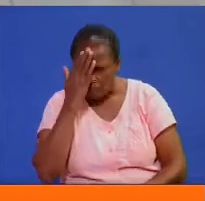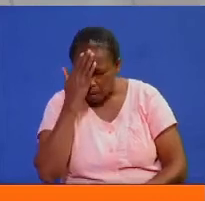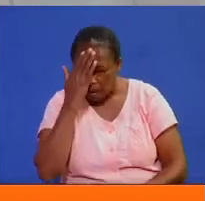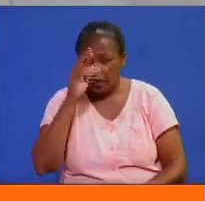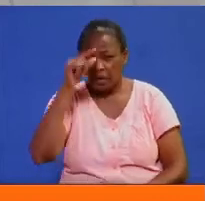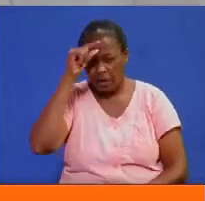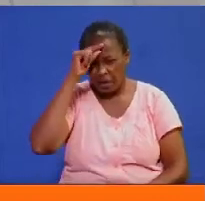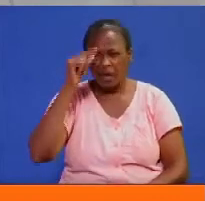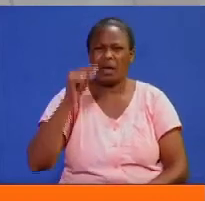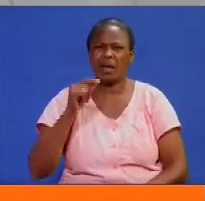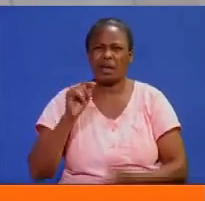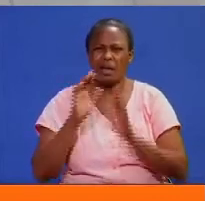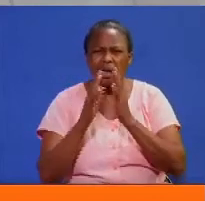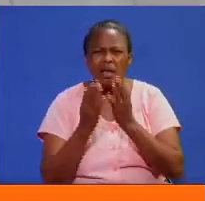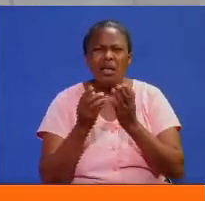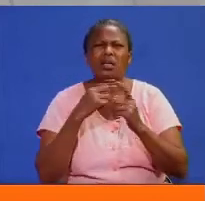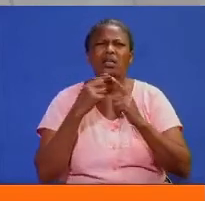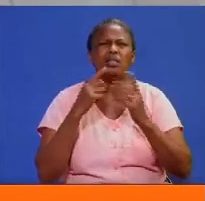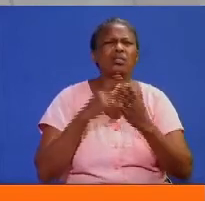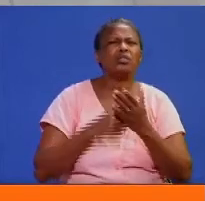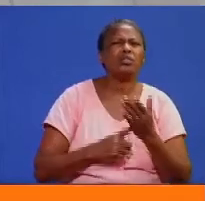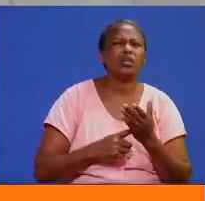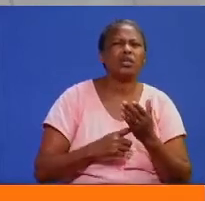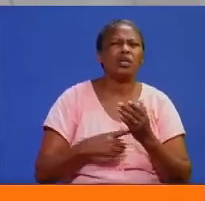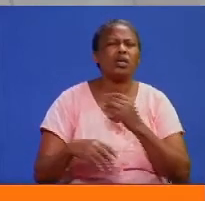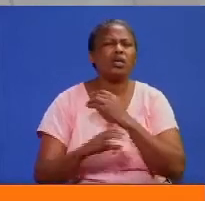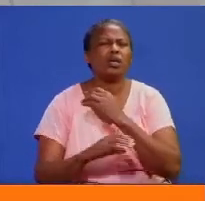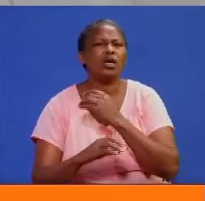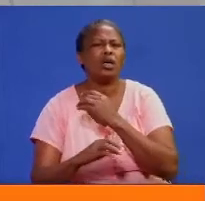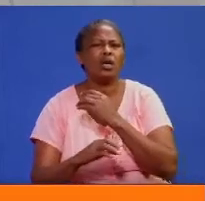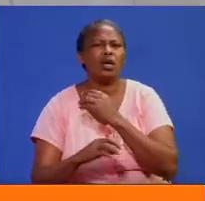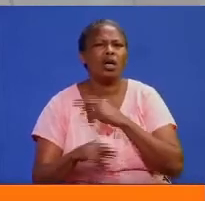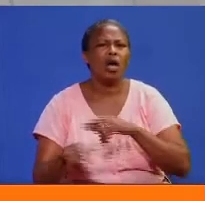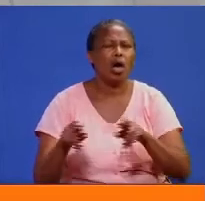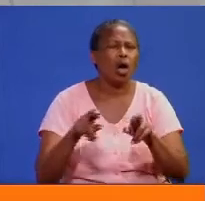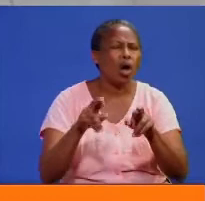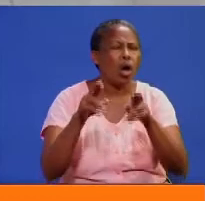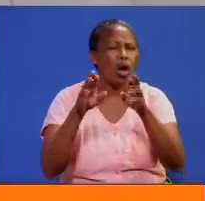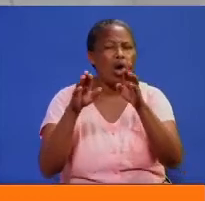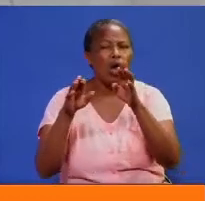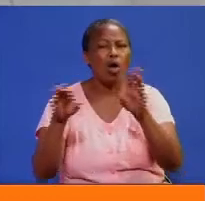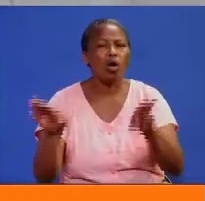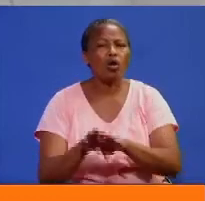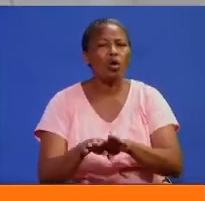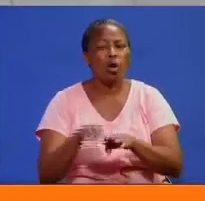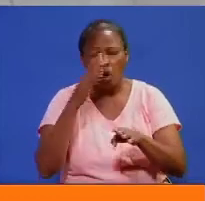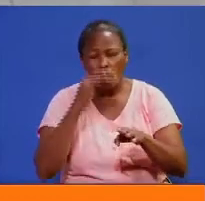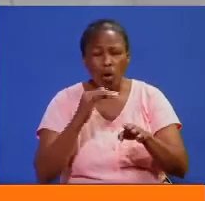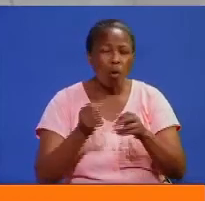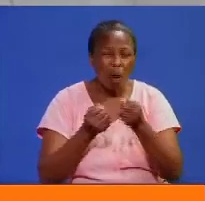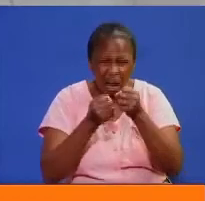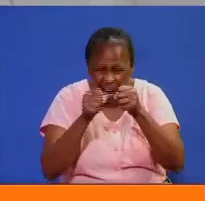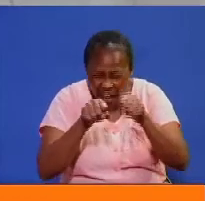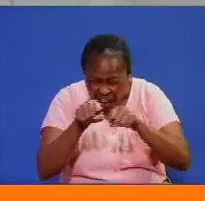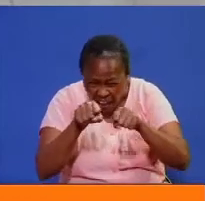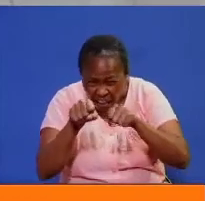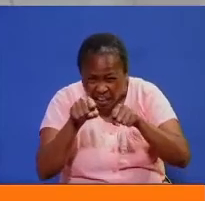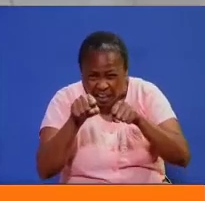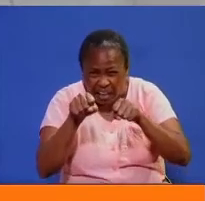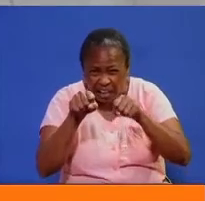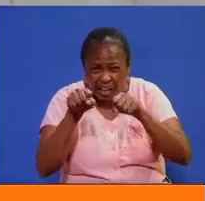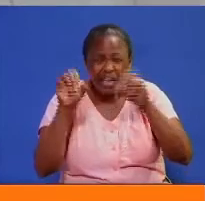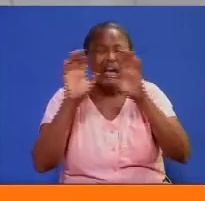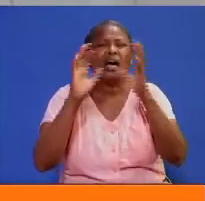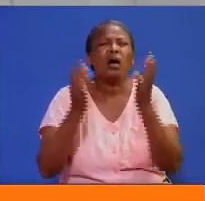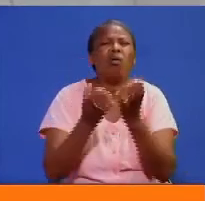The government gazetted several roads in the country that will be closed down this week to give the drivers competing in the World Rally Championship the right